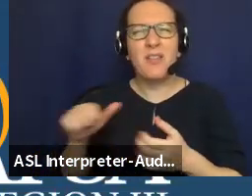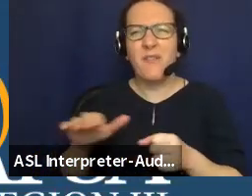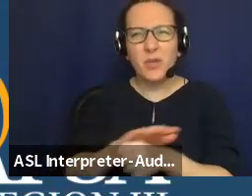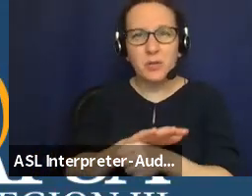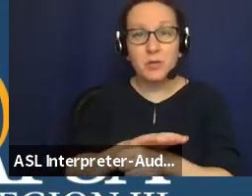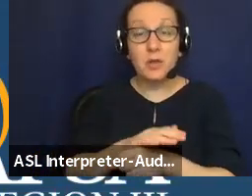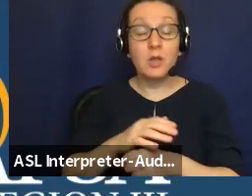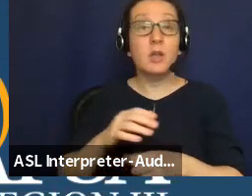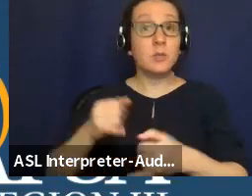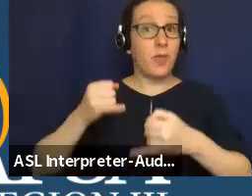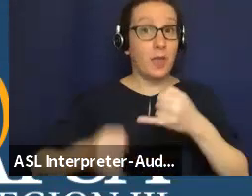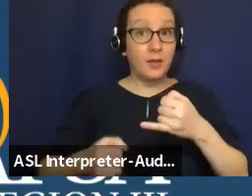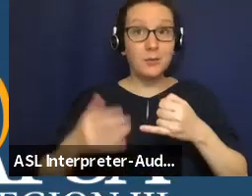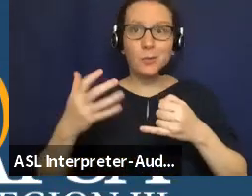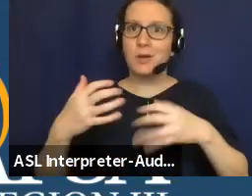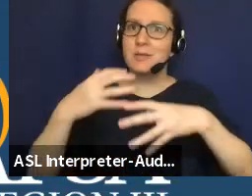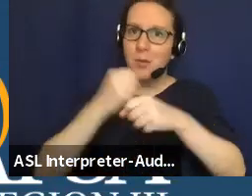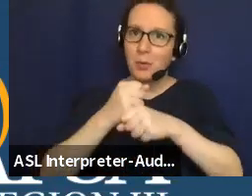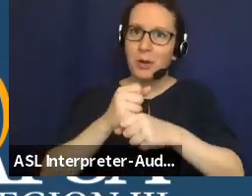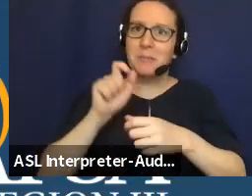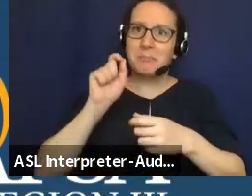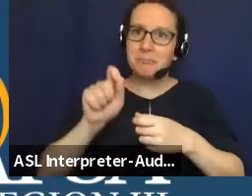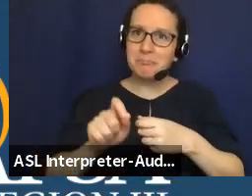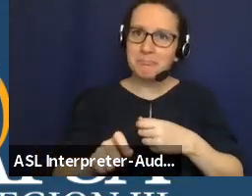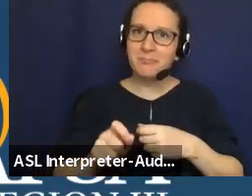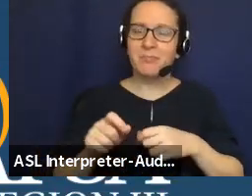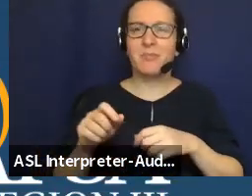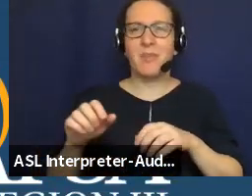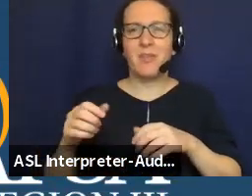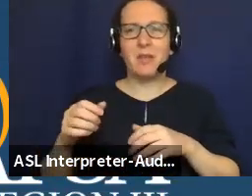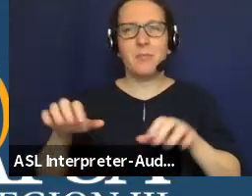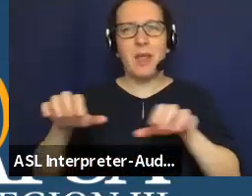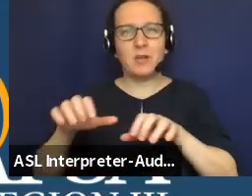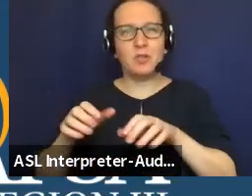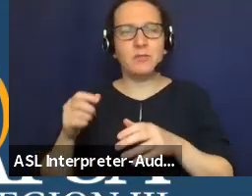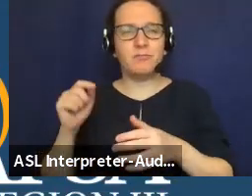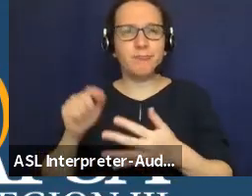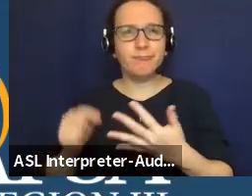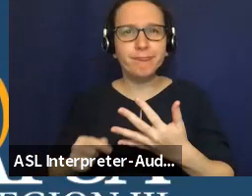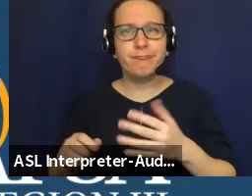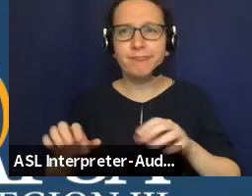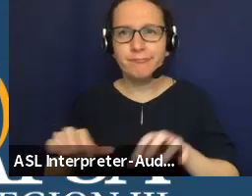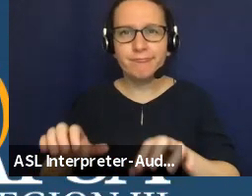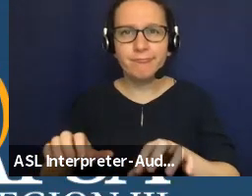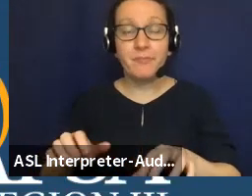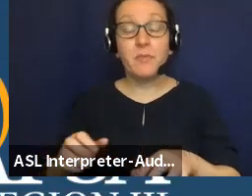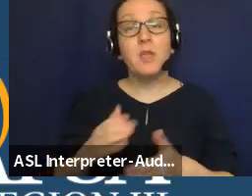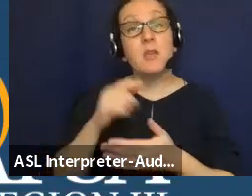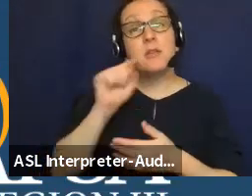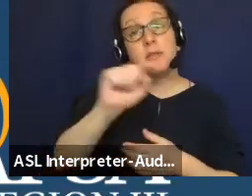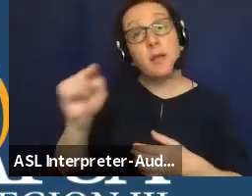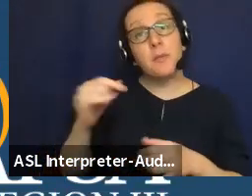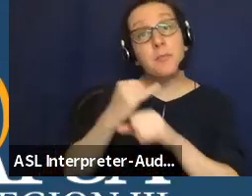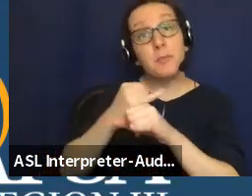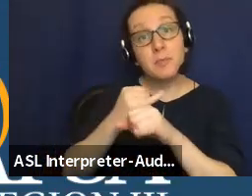a summary of any discussion points and action items. Also, some campuses might have their own portal where